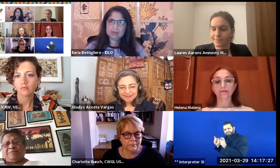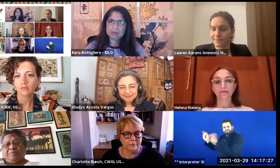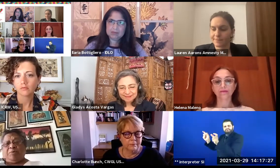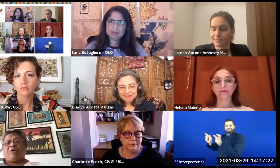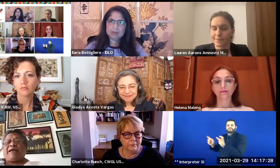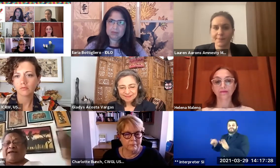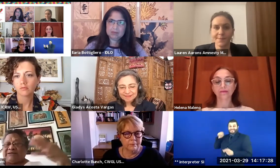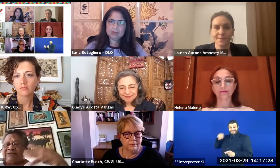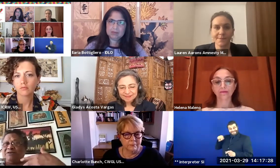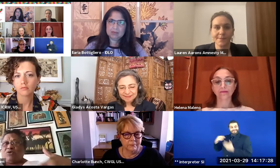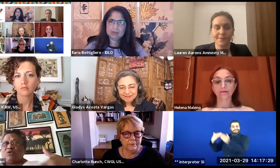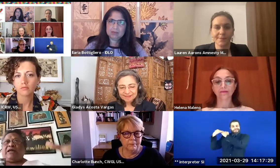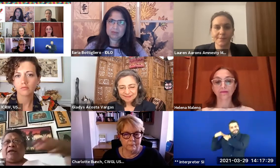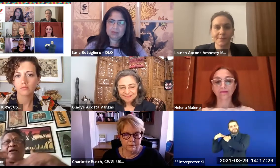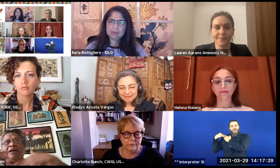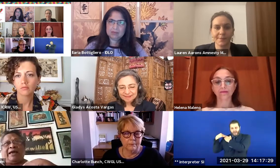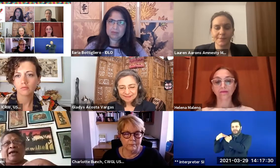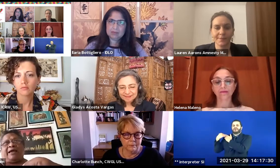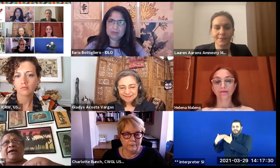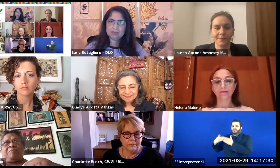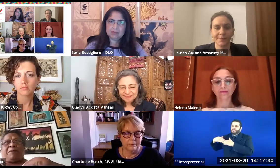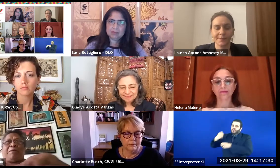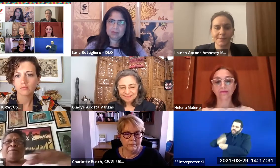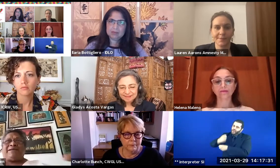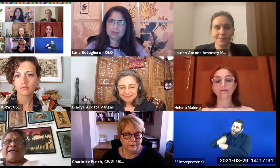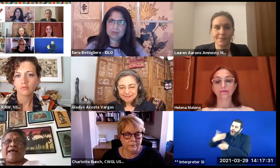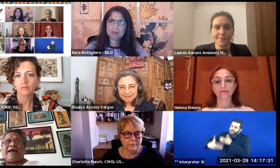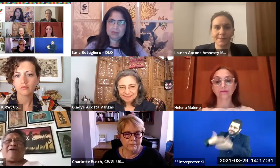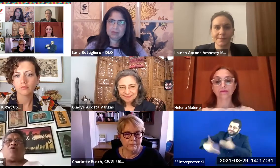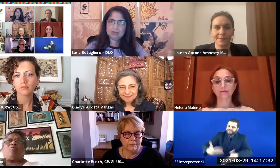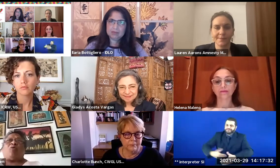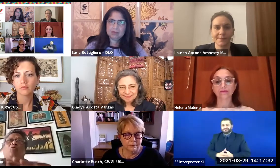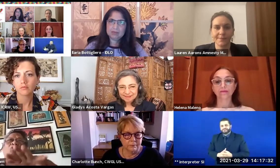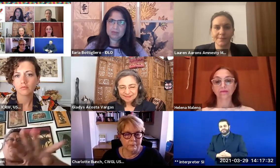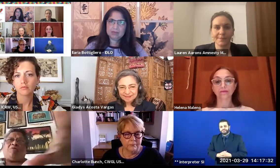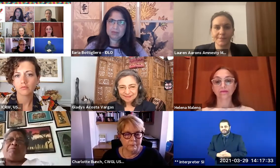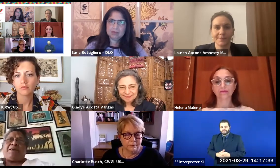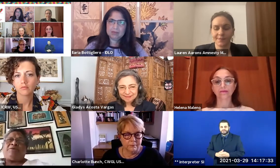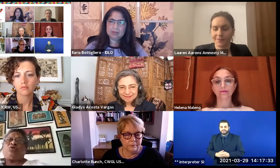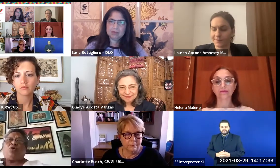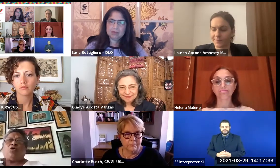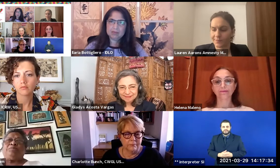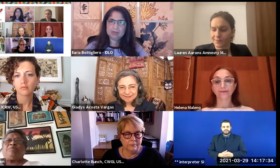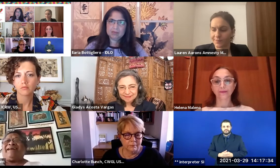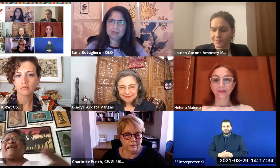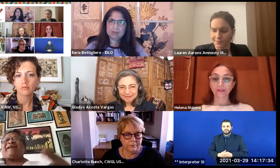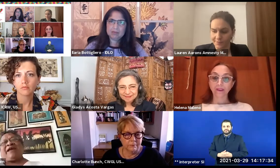hacer, porque siento y me parece que hay como un